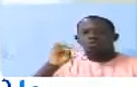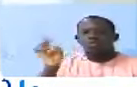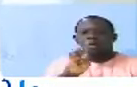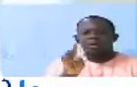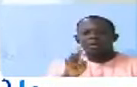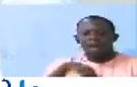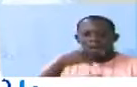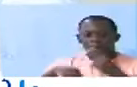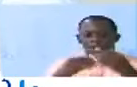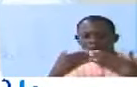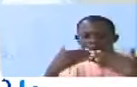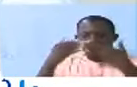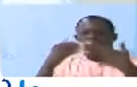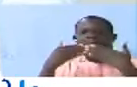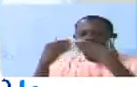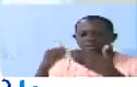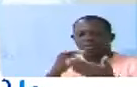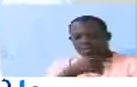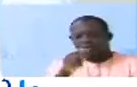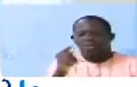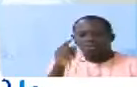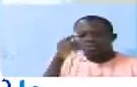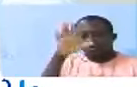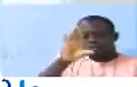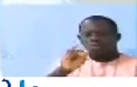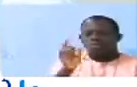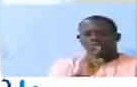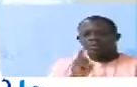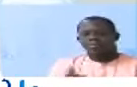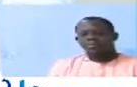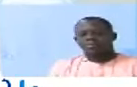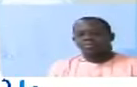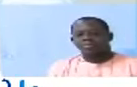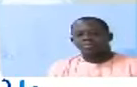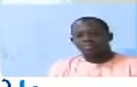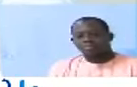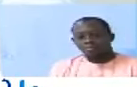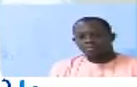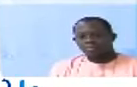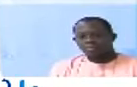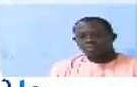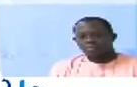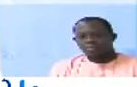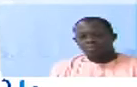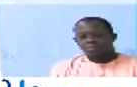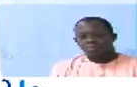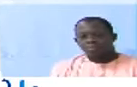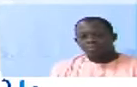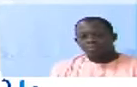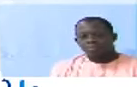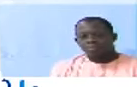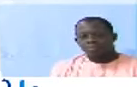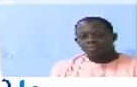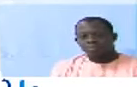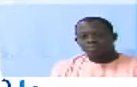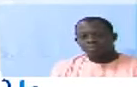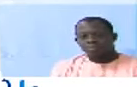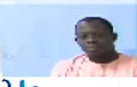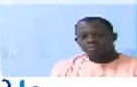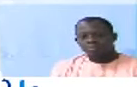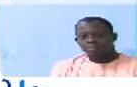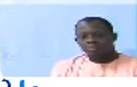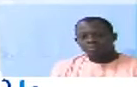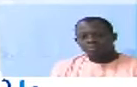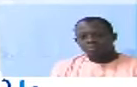mean a cabrian in Kibaro in me? Mutanando Manuel Mofulo Vedam and Queco, signing Atuleta and Baltara Sokon